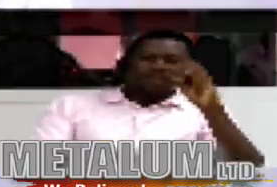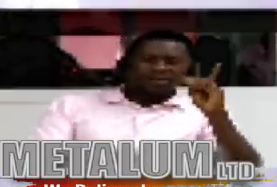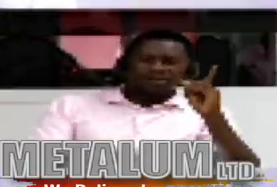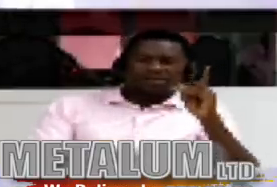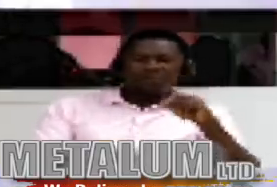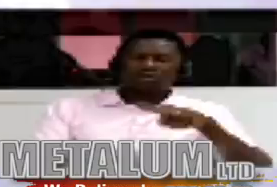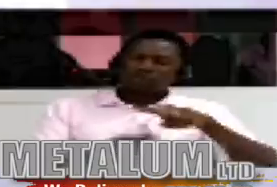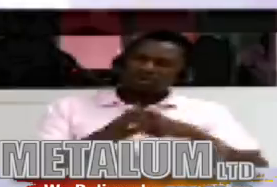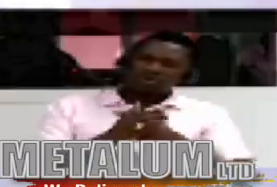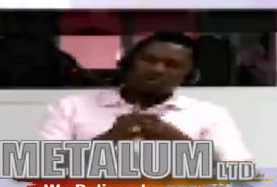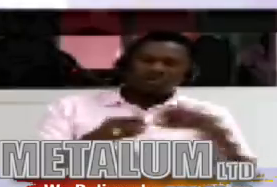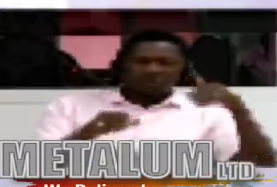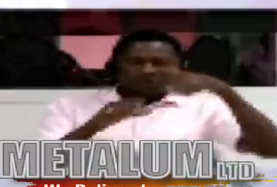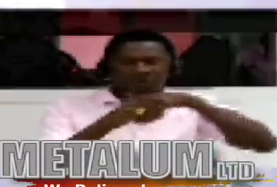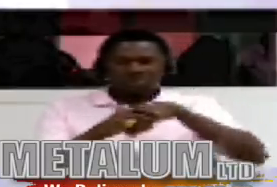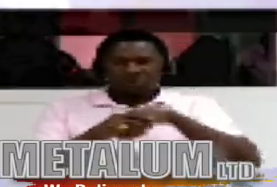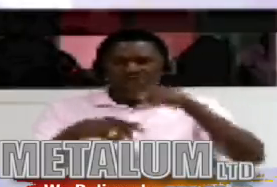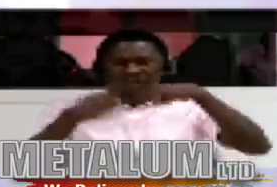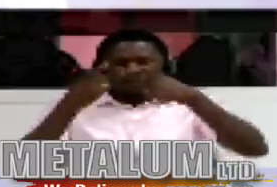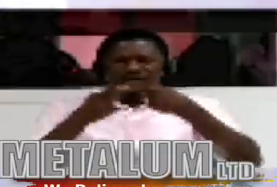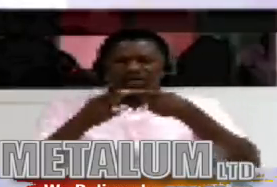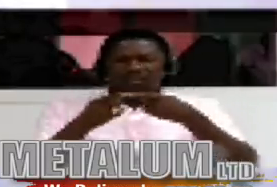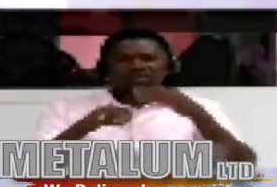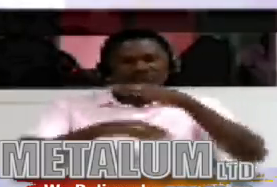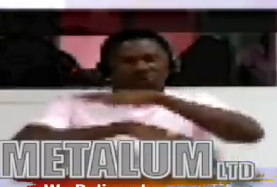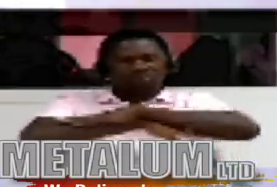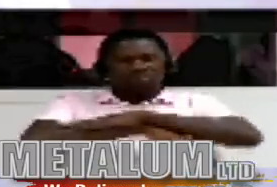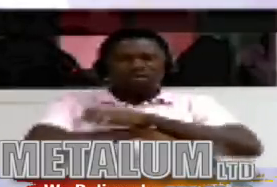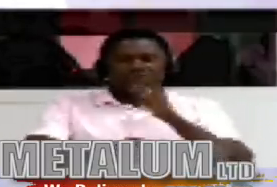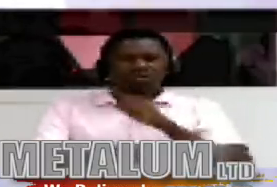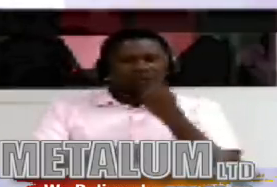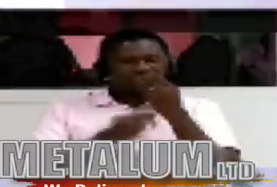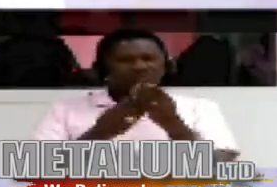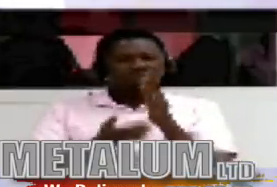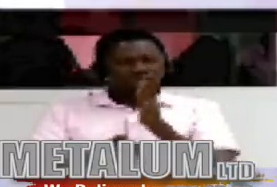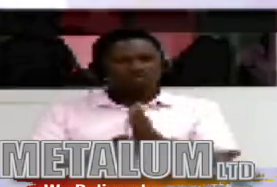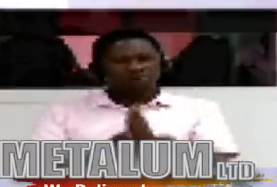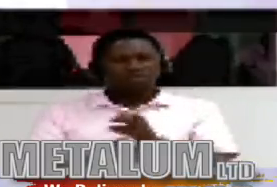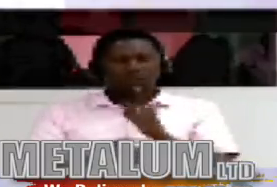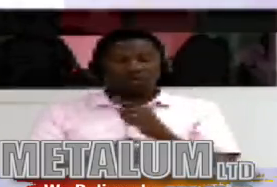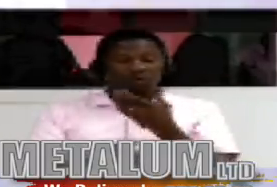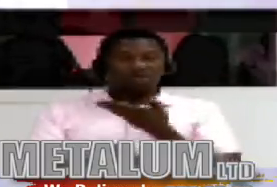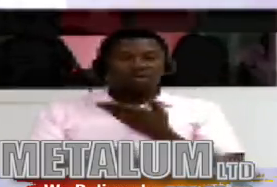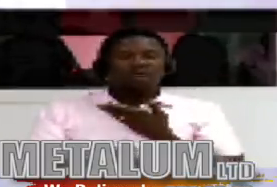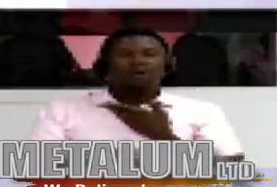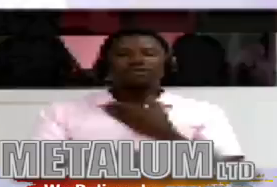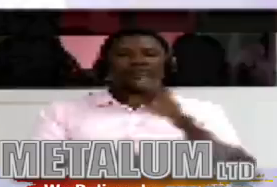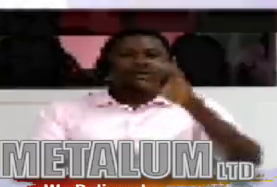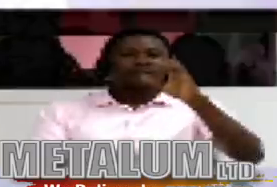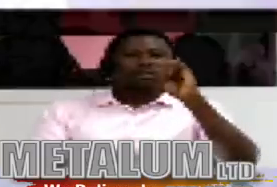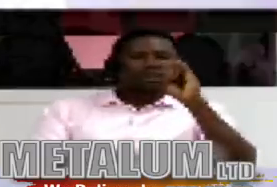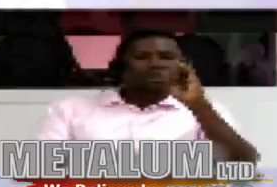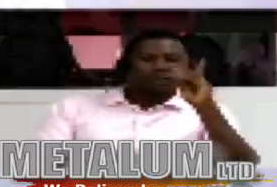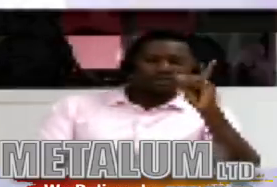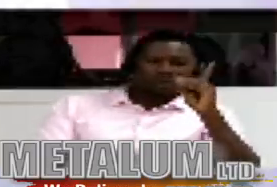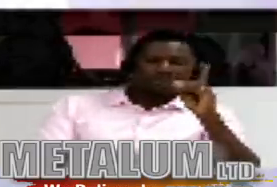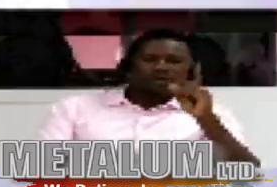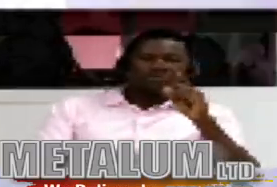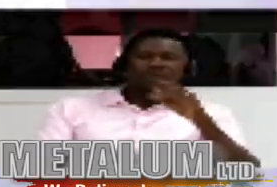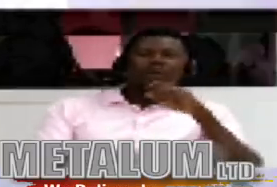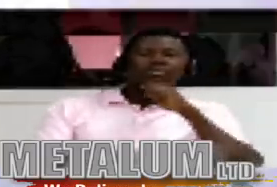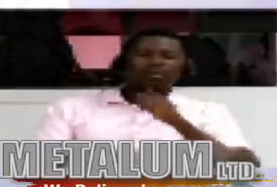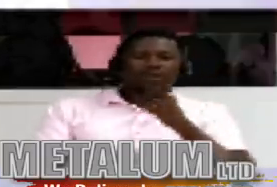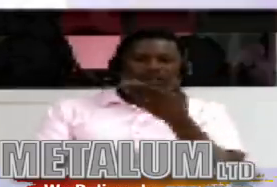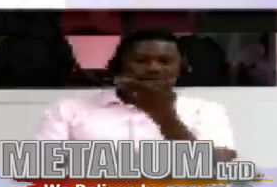the school. That is what I could not say for certain. But we obviously were assigned a CID officer. And the